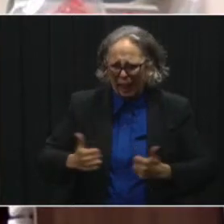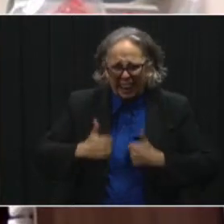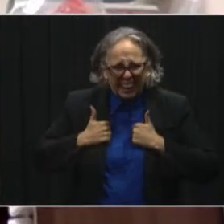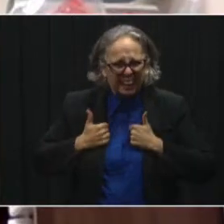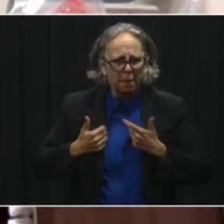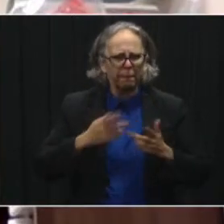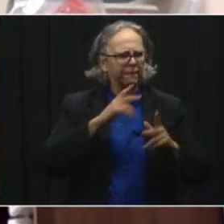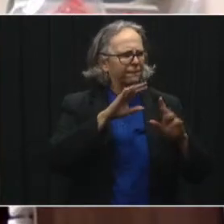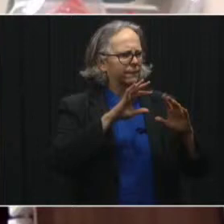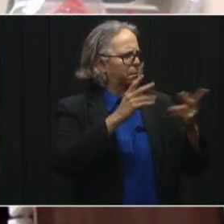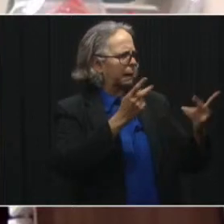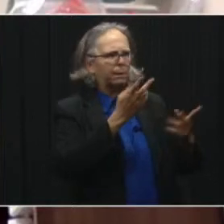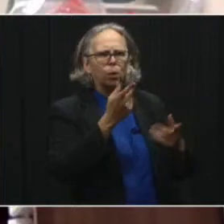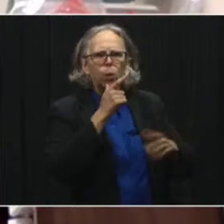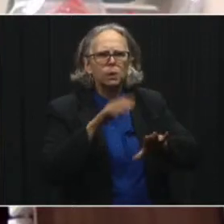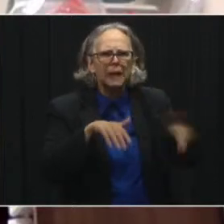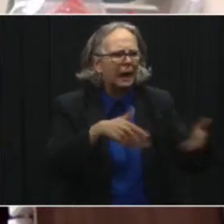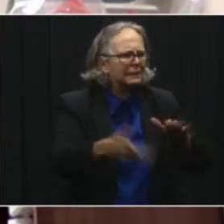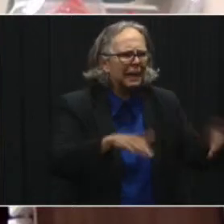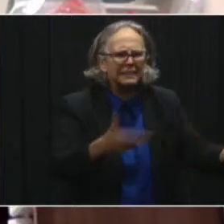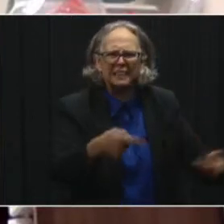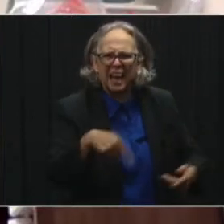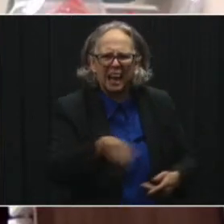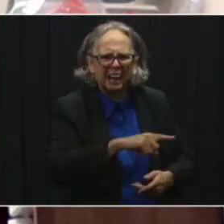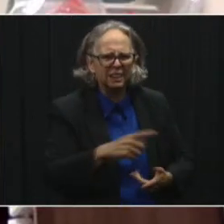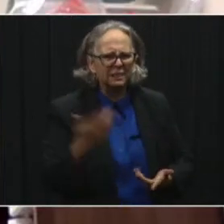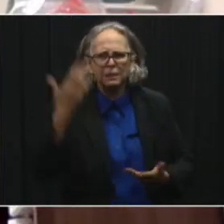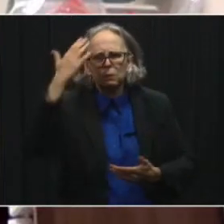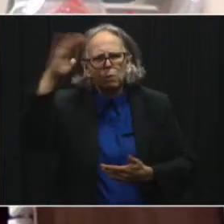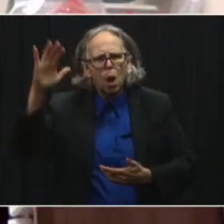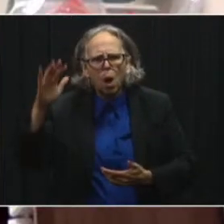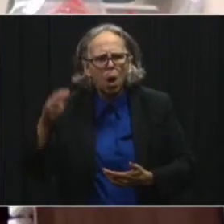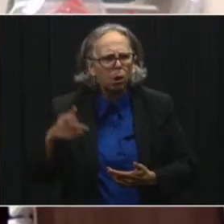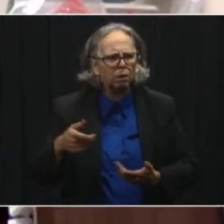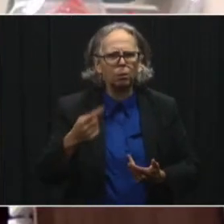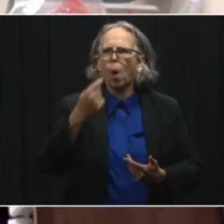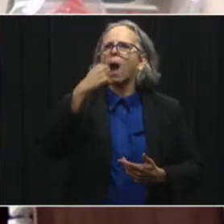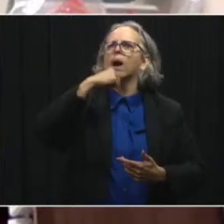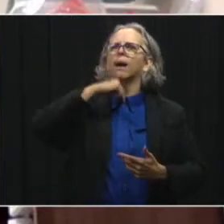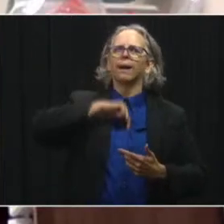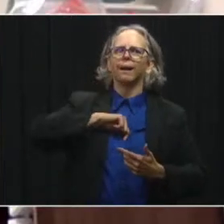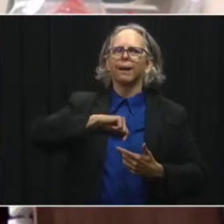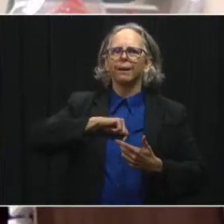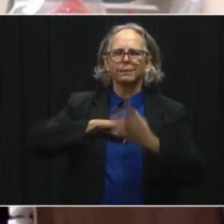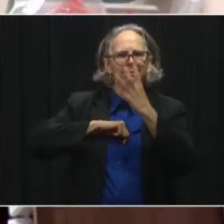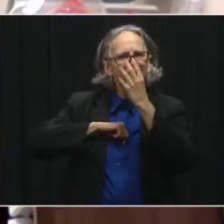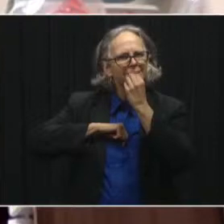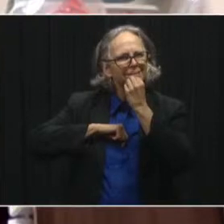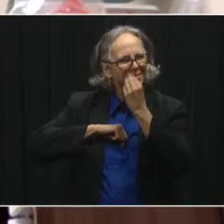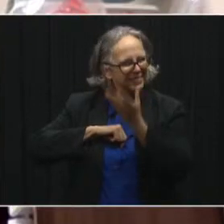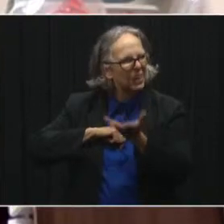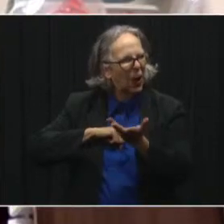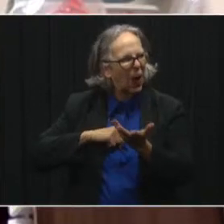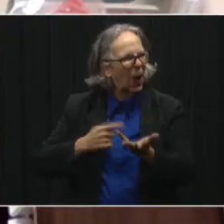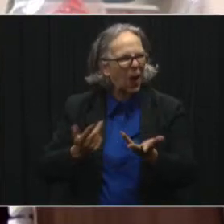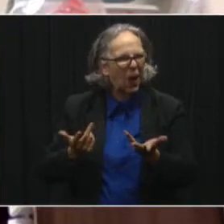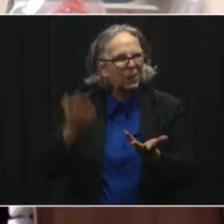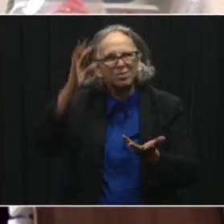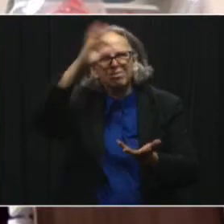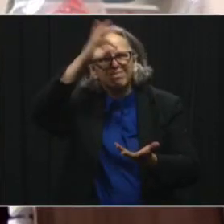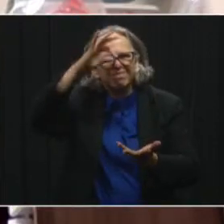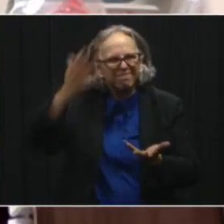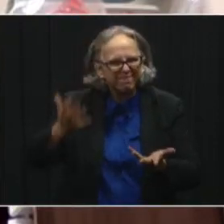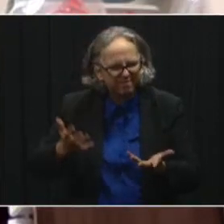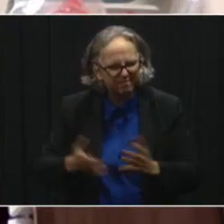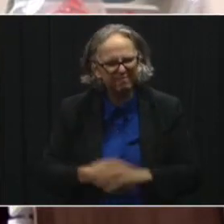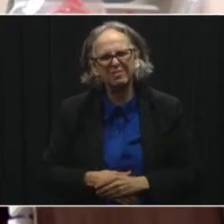of theirs that are dying and they don't even know it. So very, very difficult. We went through